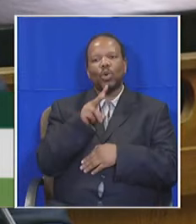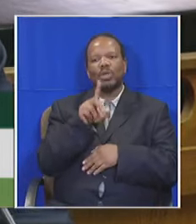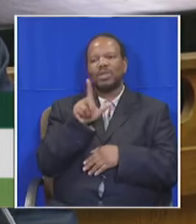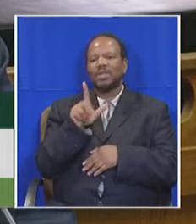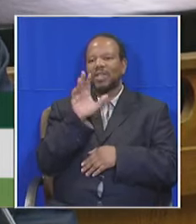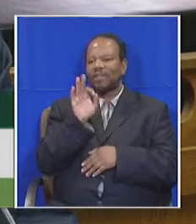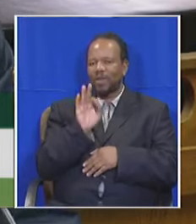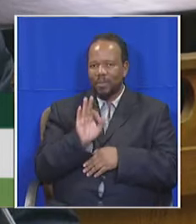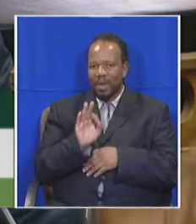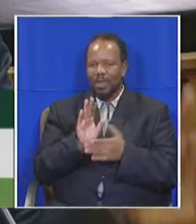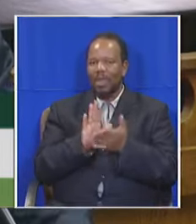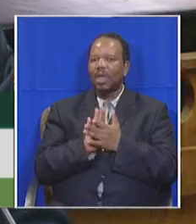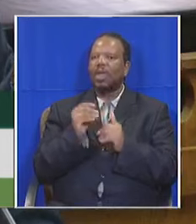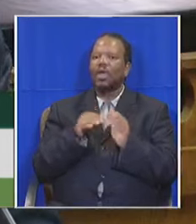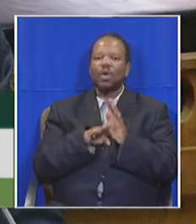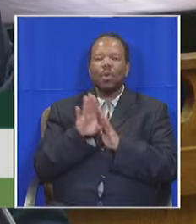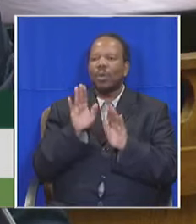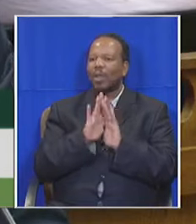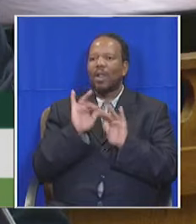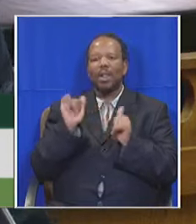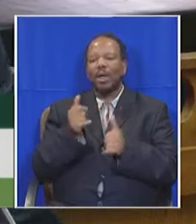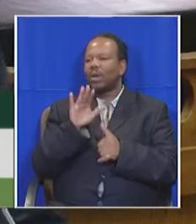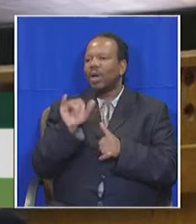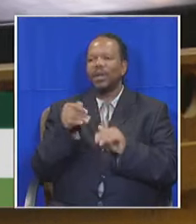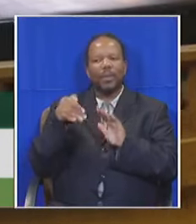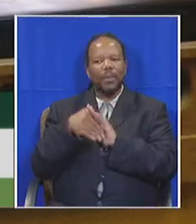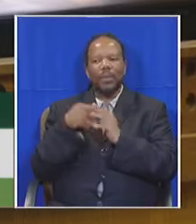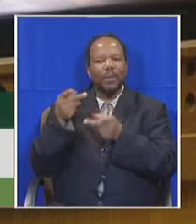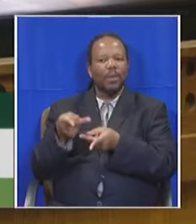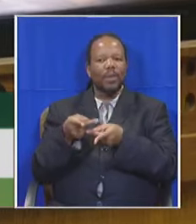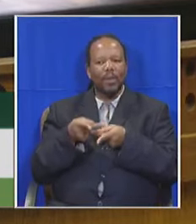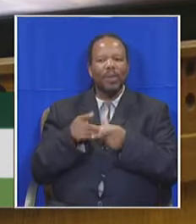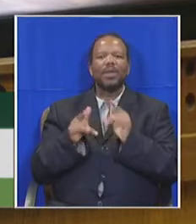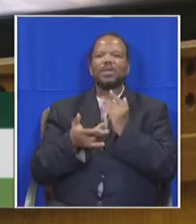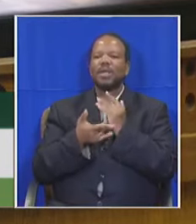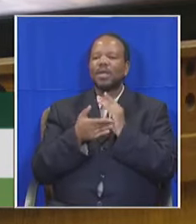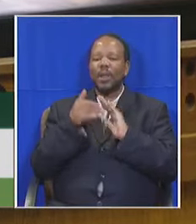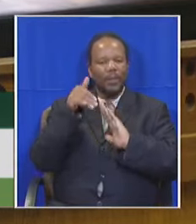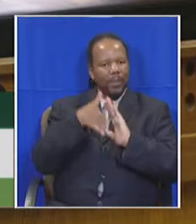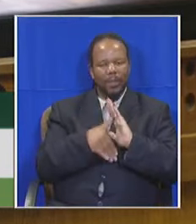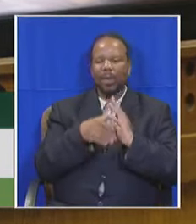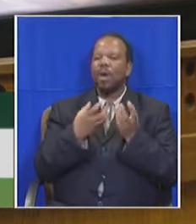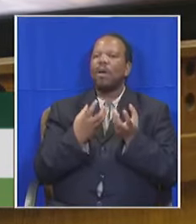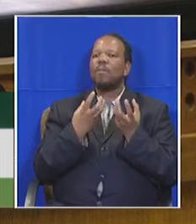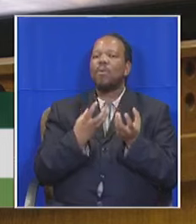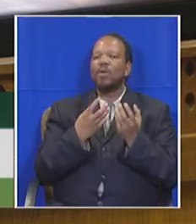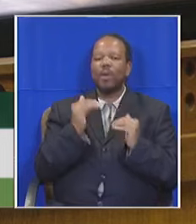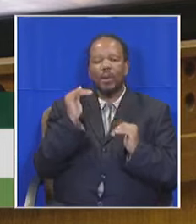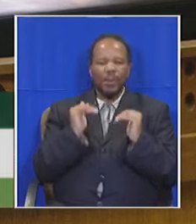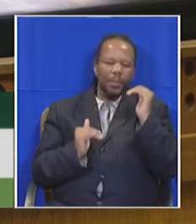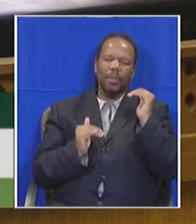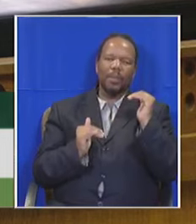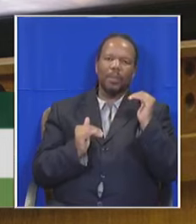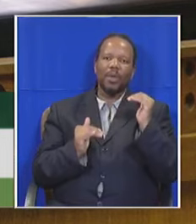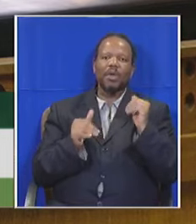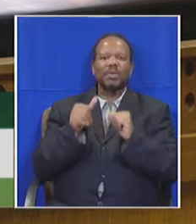economic growth, junk status, a technical recession, poverty, inequality,